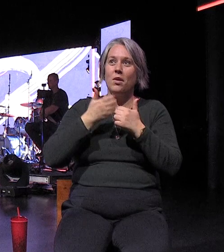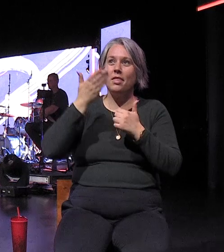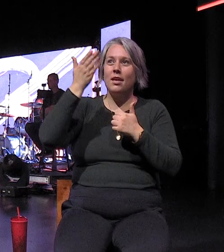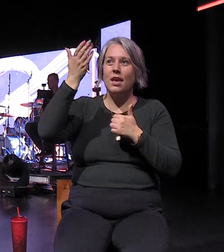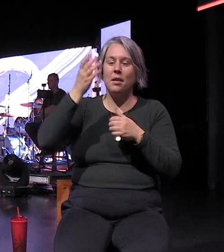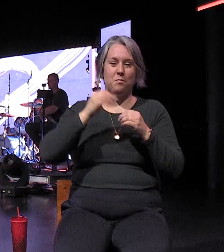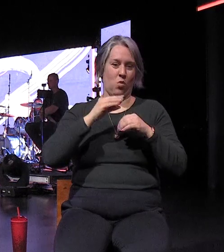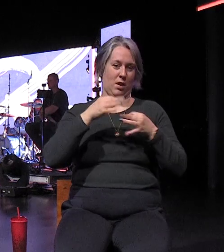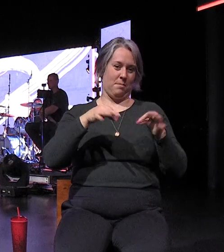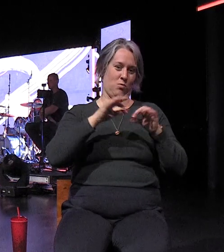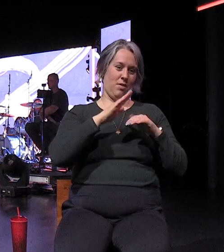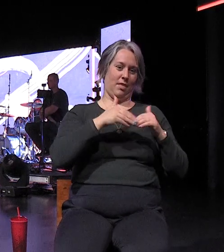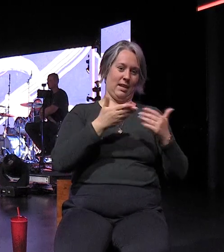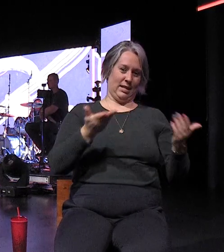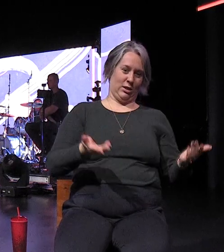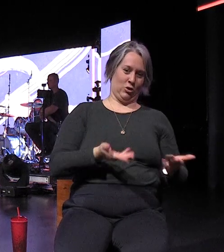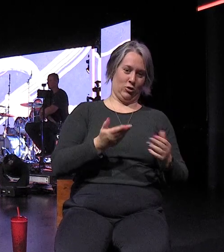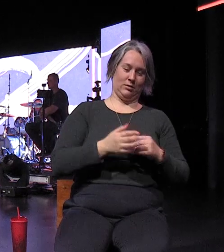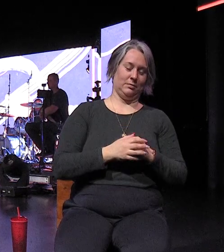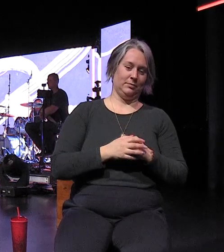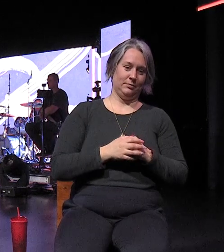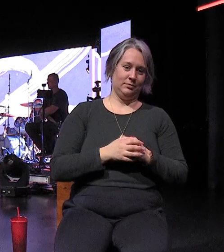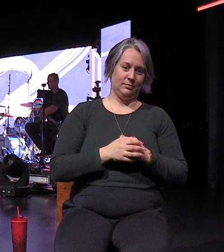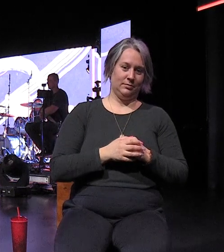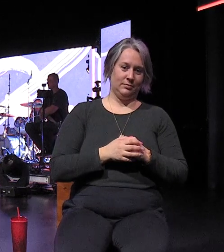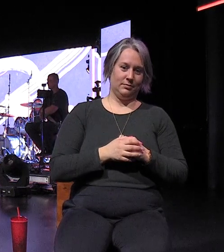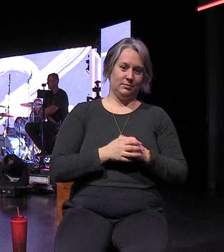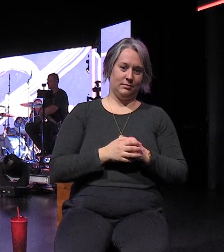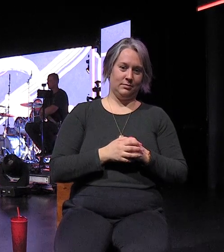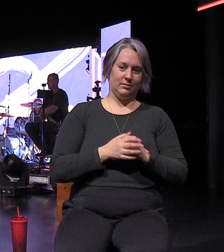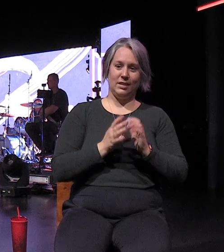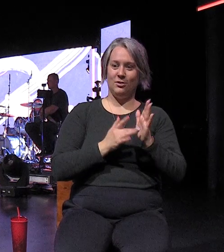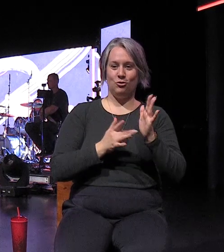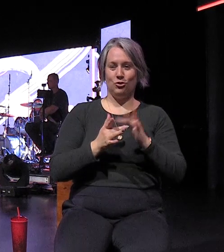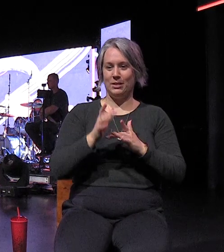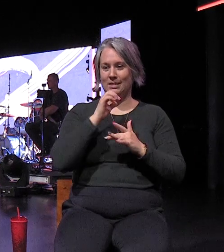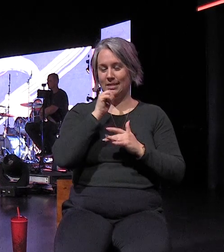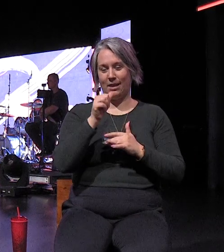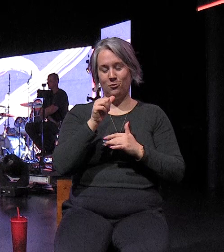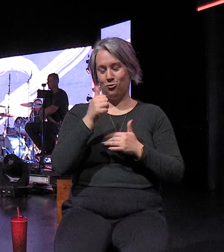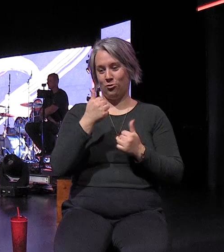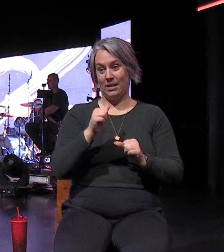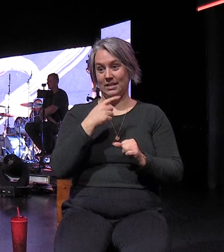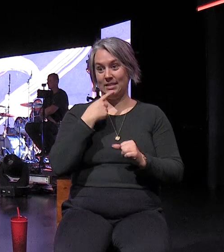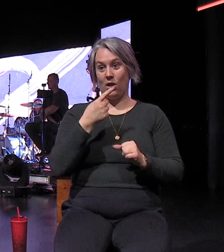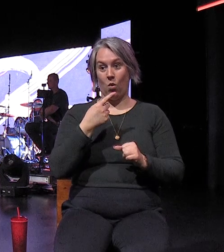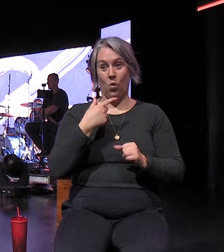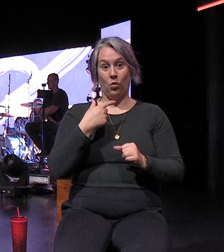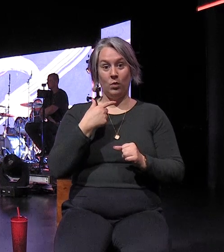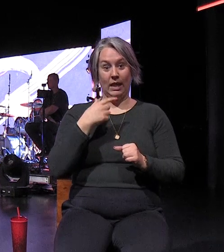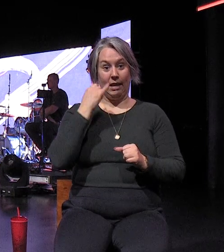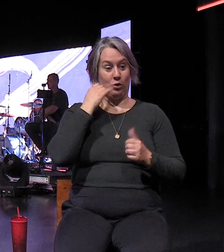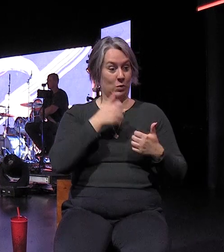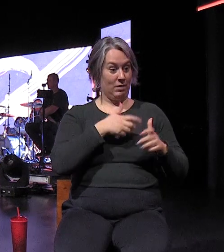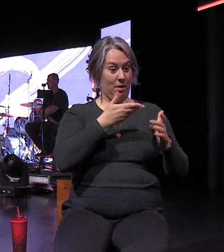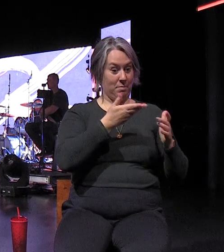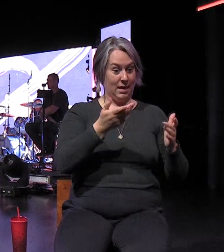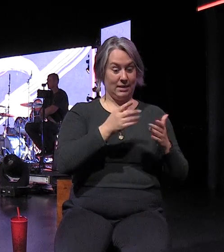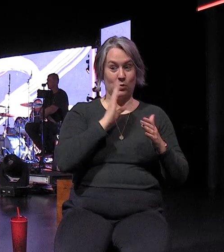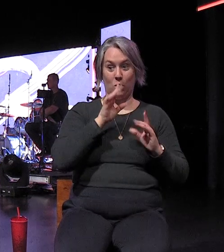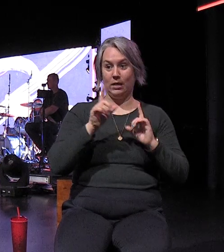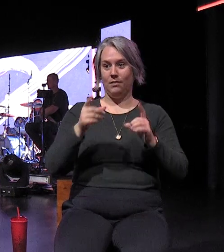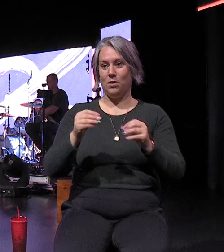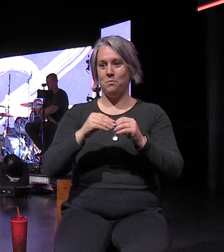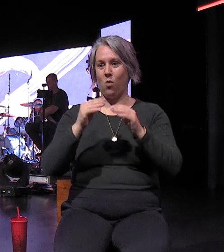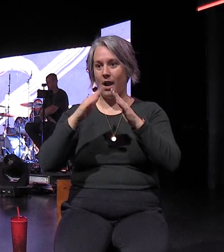he certainly was not stating a formula on how to get more homes, lands, wives, or children. But he was calling us to